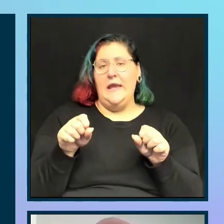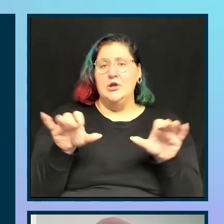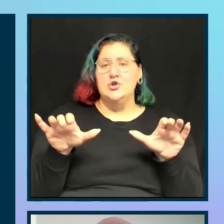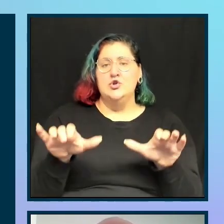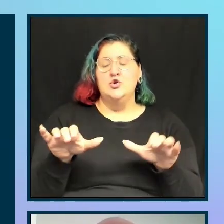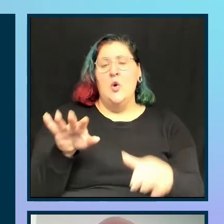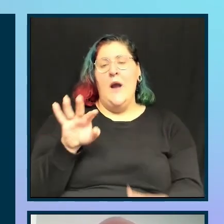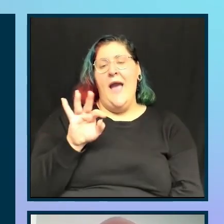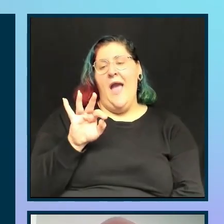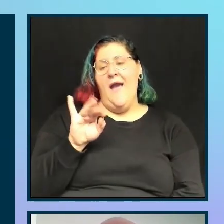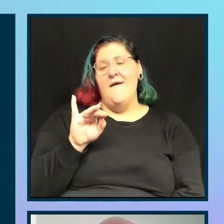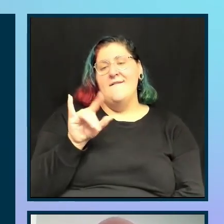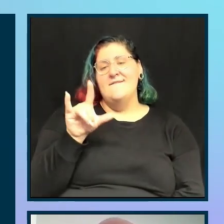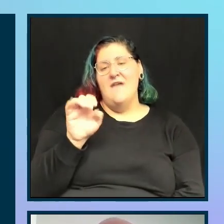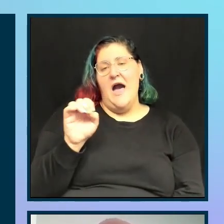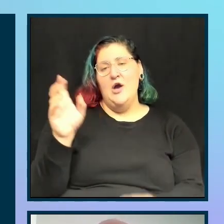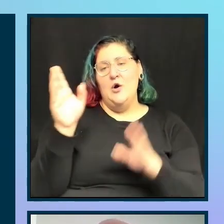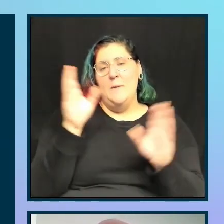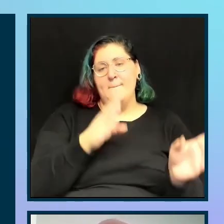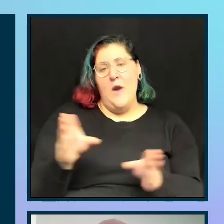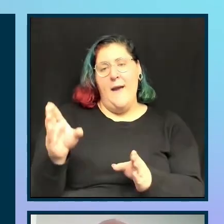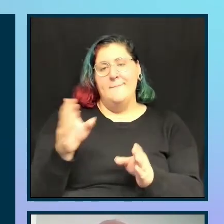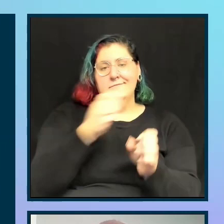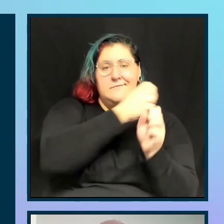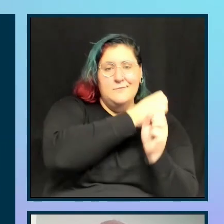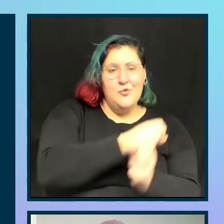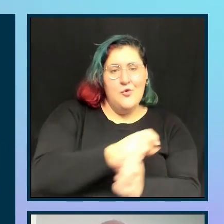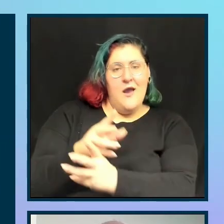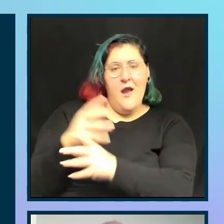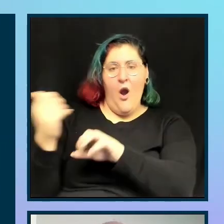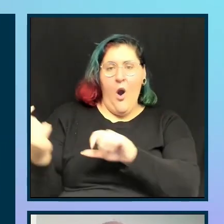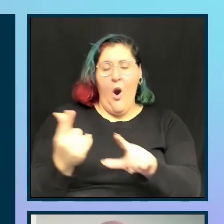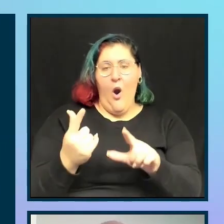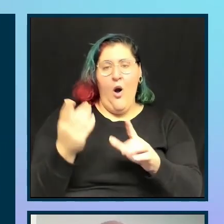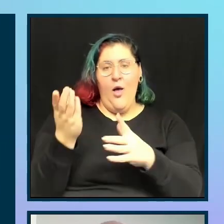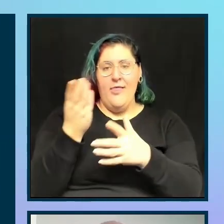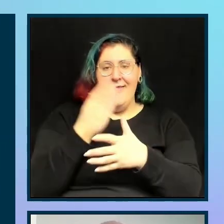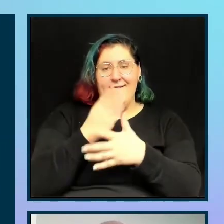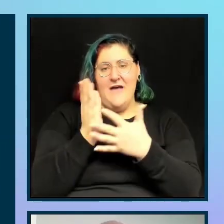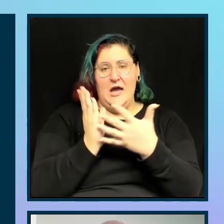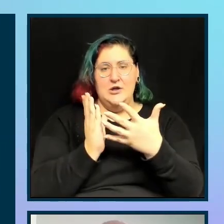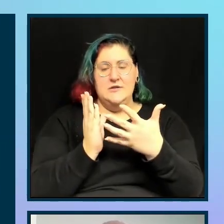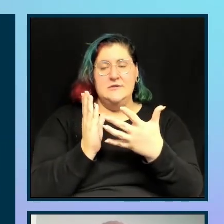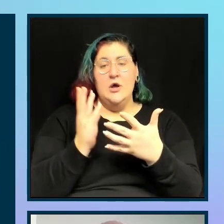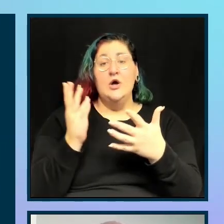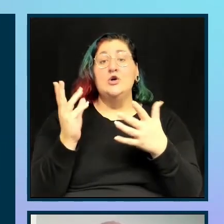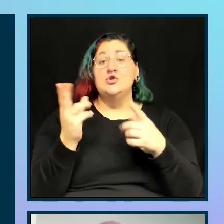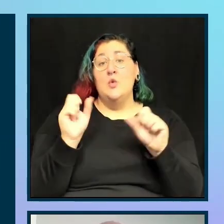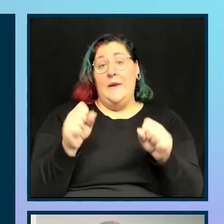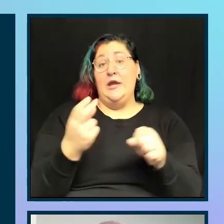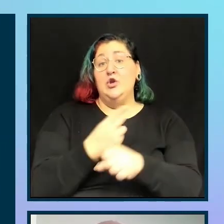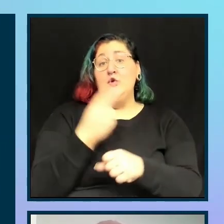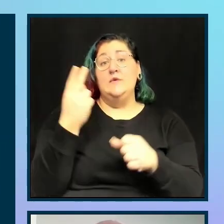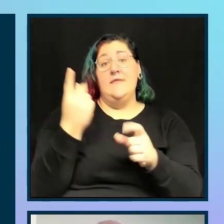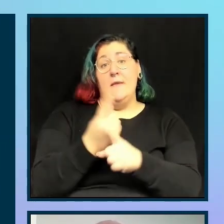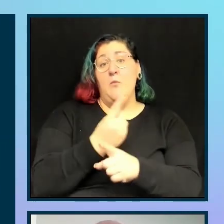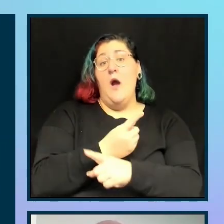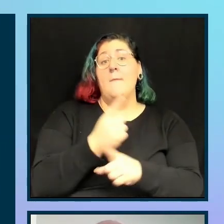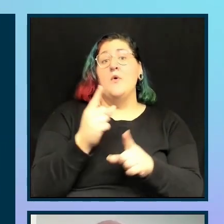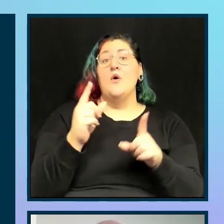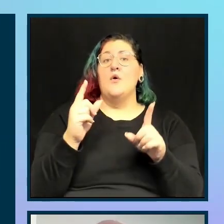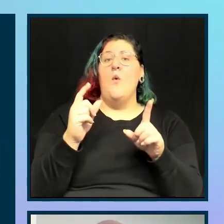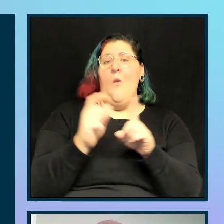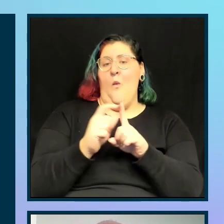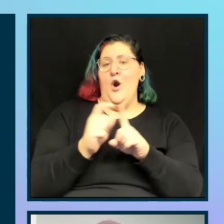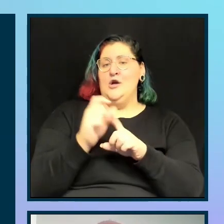get proper word structuring started. To the right on this is a source diagram, and on the